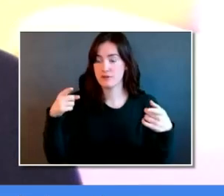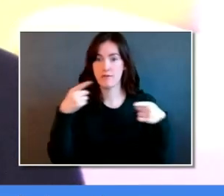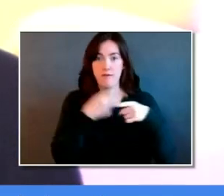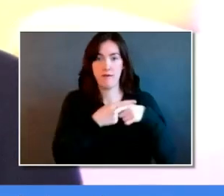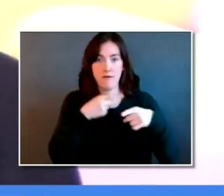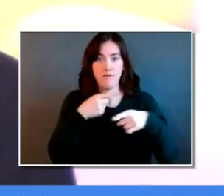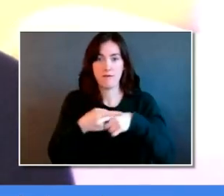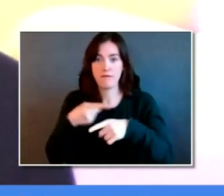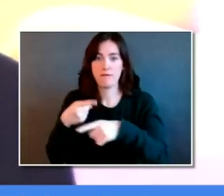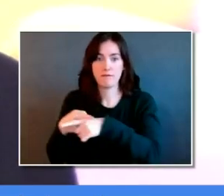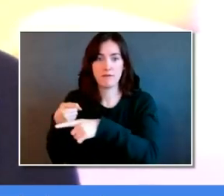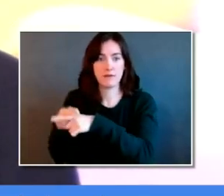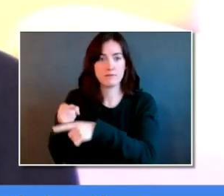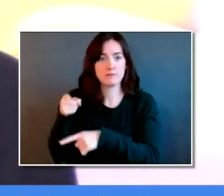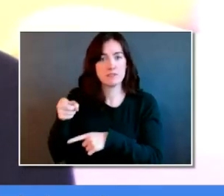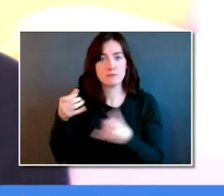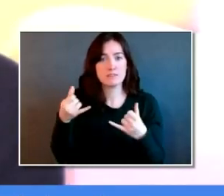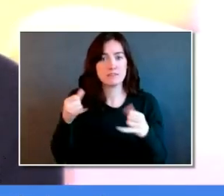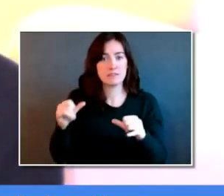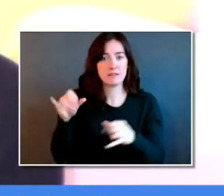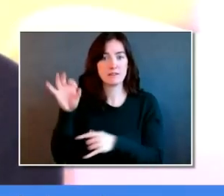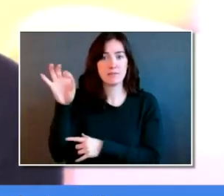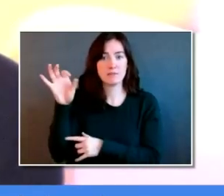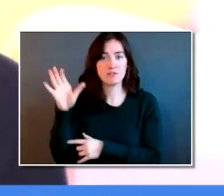a minister of the gospel.